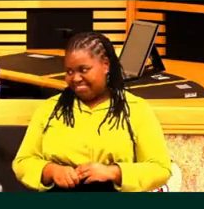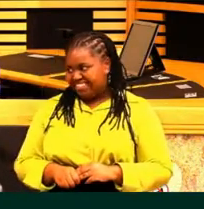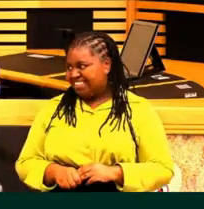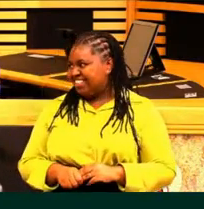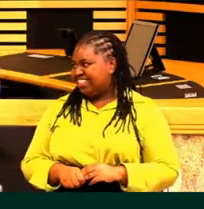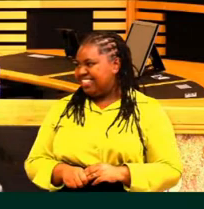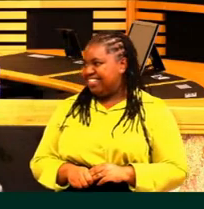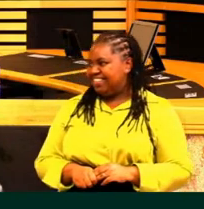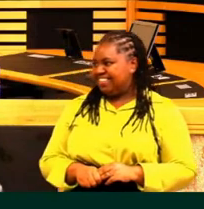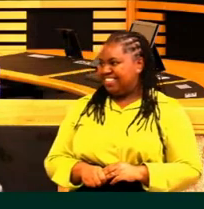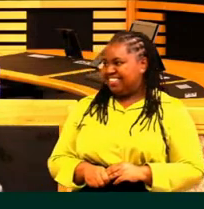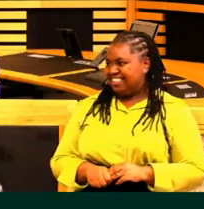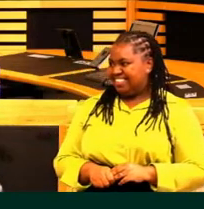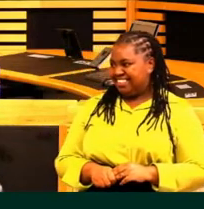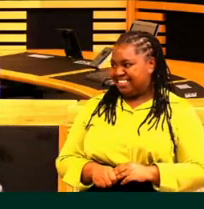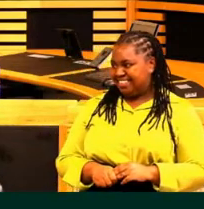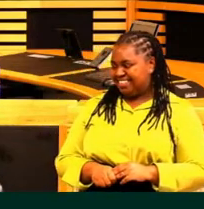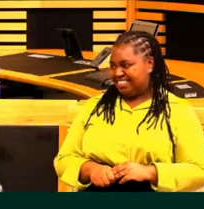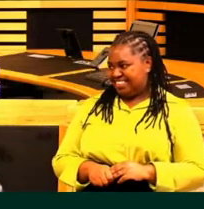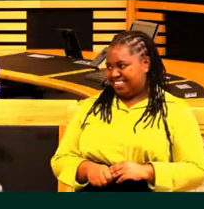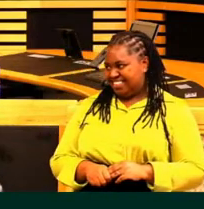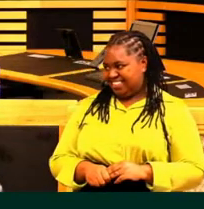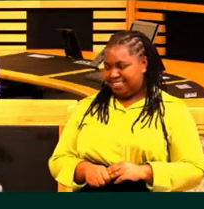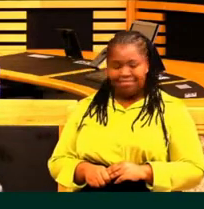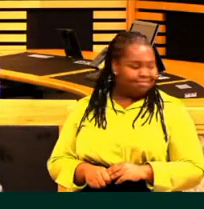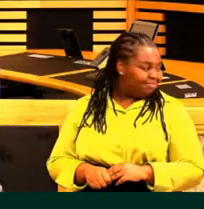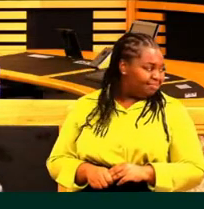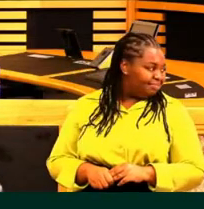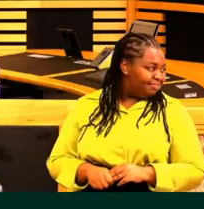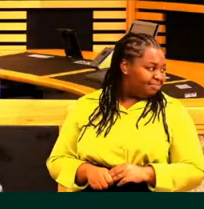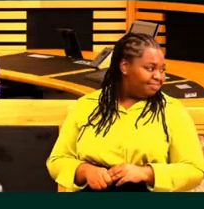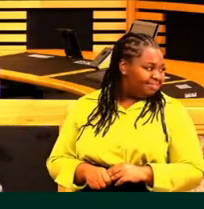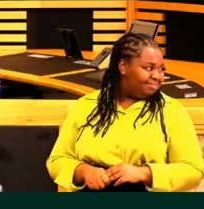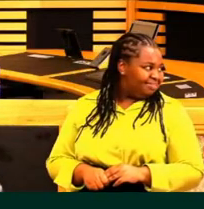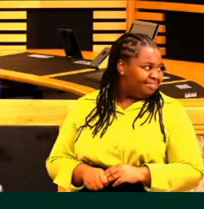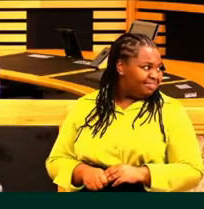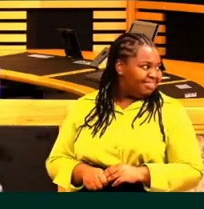new violin Farm foreign